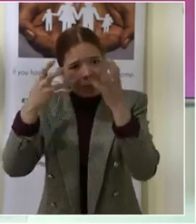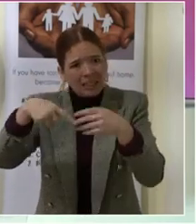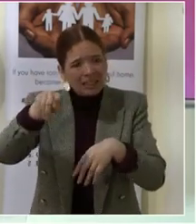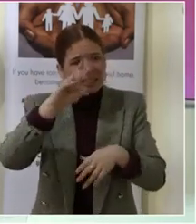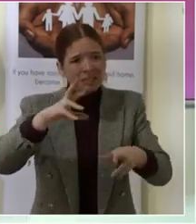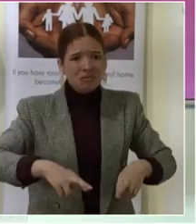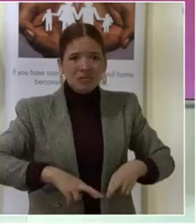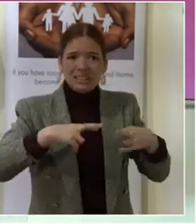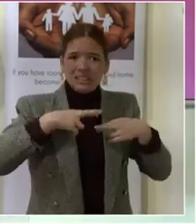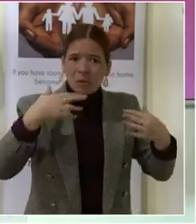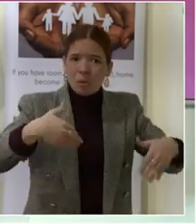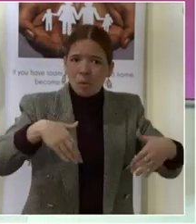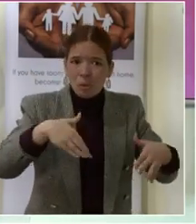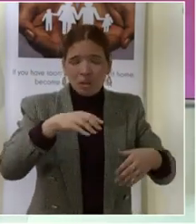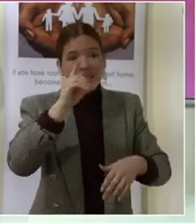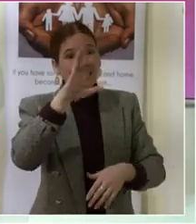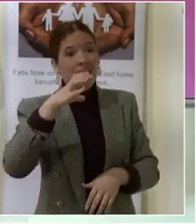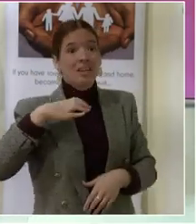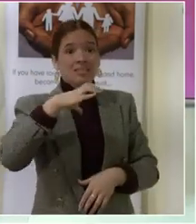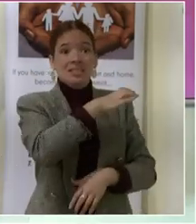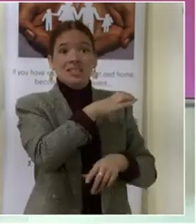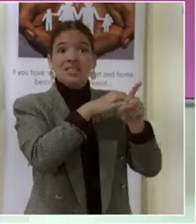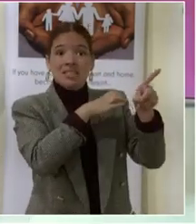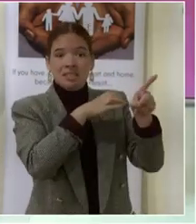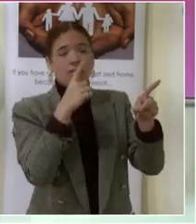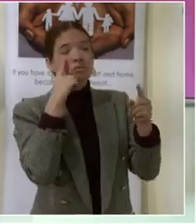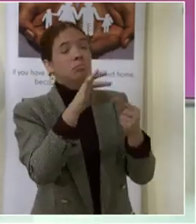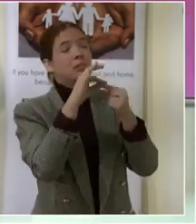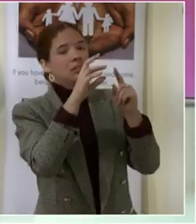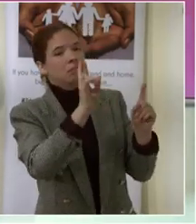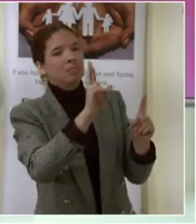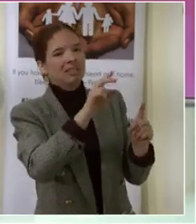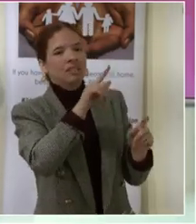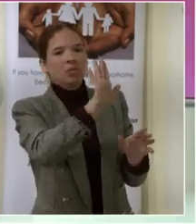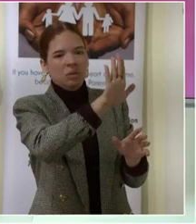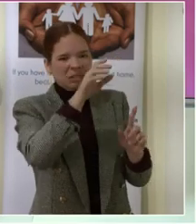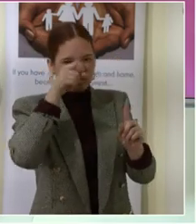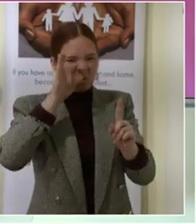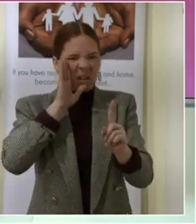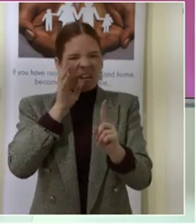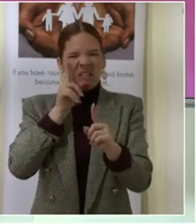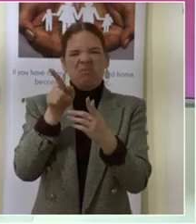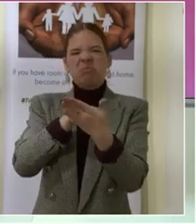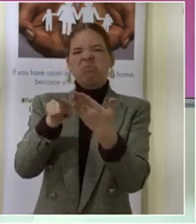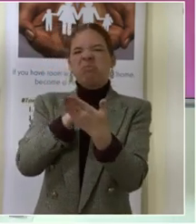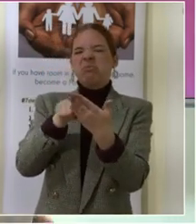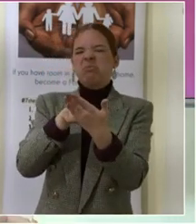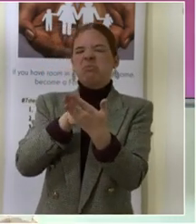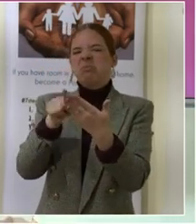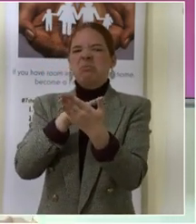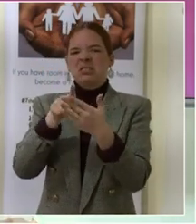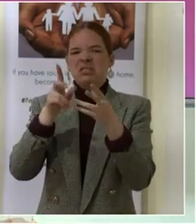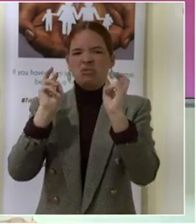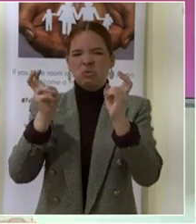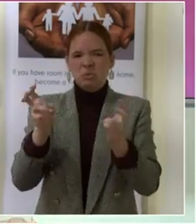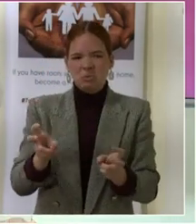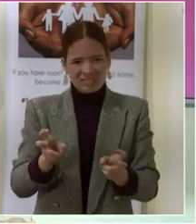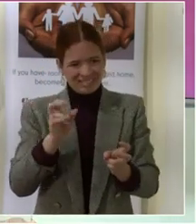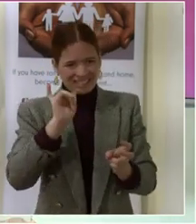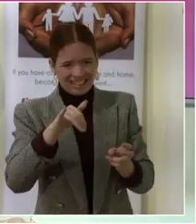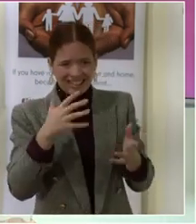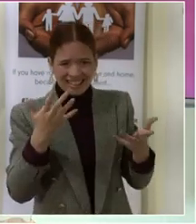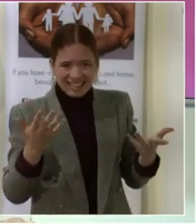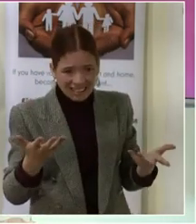attack largely social issues, and they'll do things, or they'll try to do things in the district that they